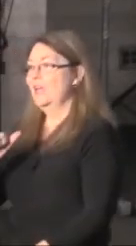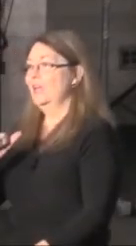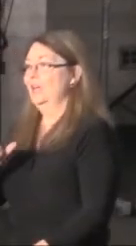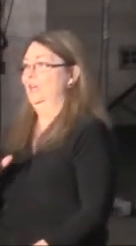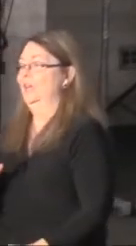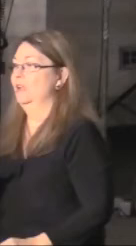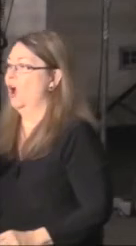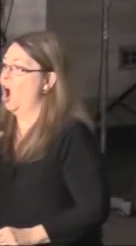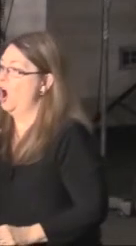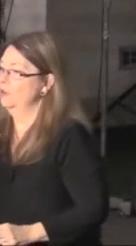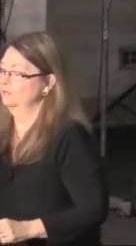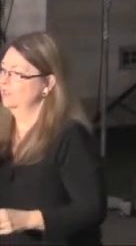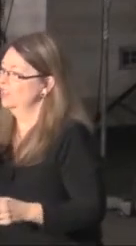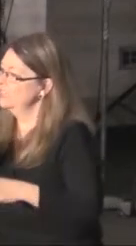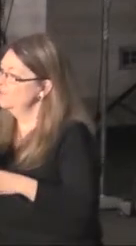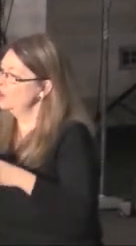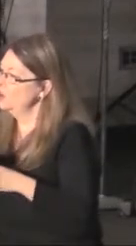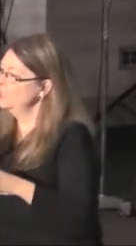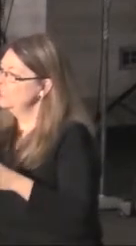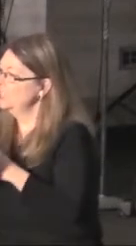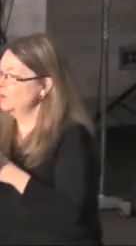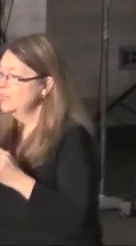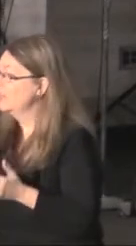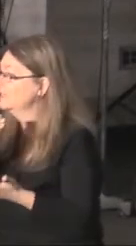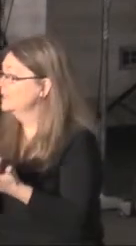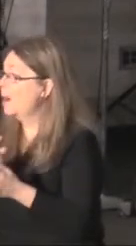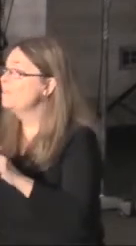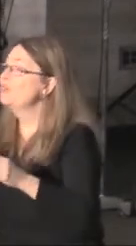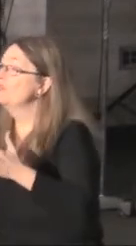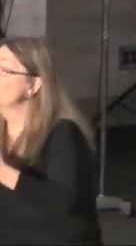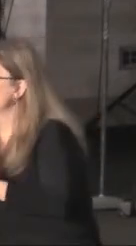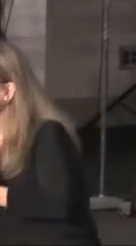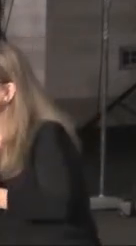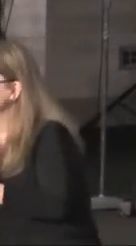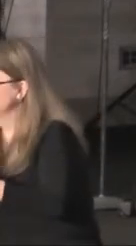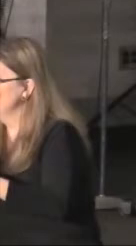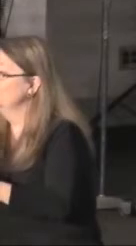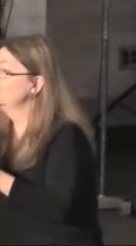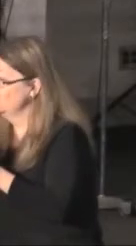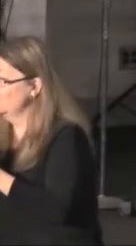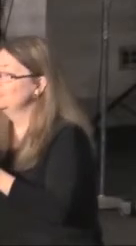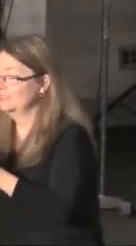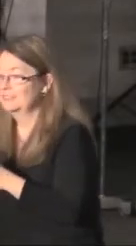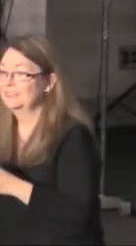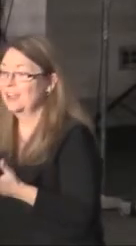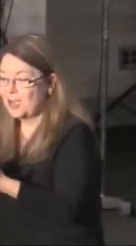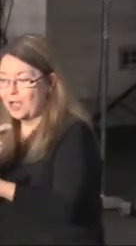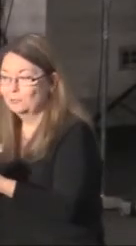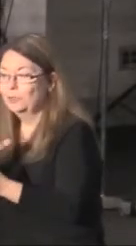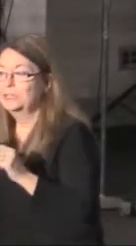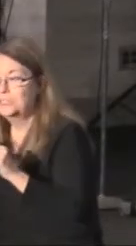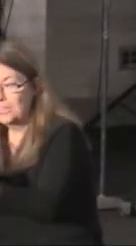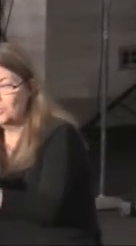that the gospel goes on. It is through our difficult circumstances that the gospel goes on. I think everybody in this room wants to be